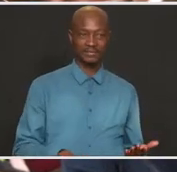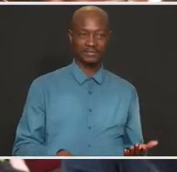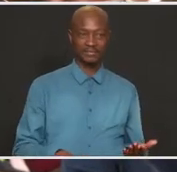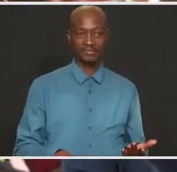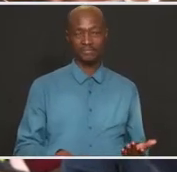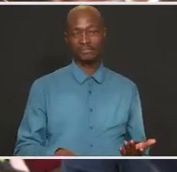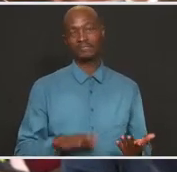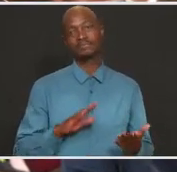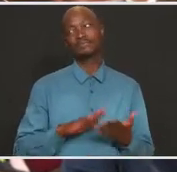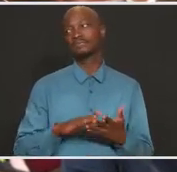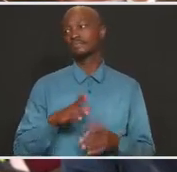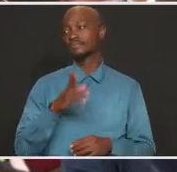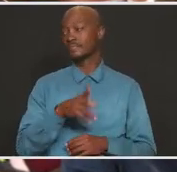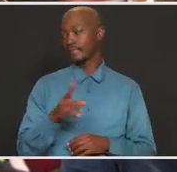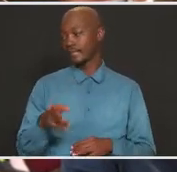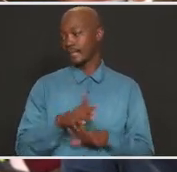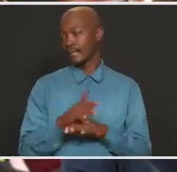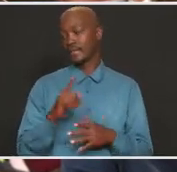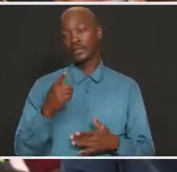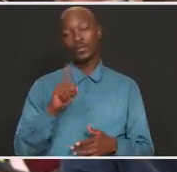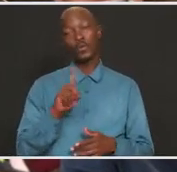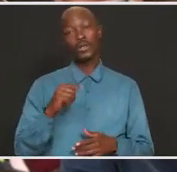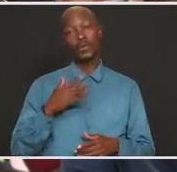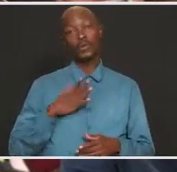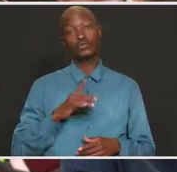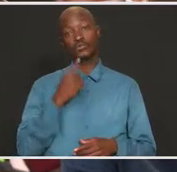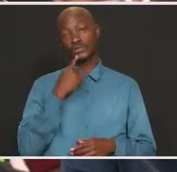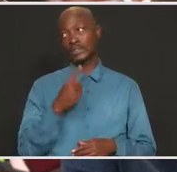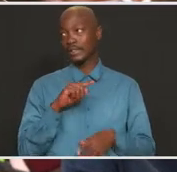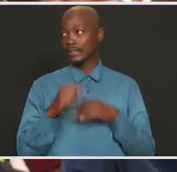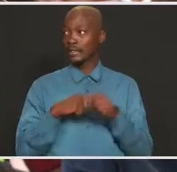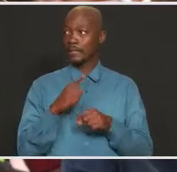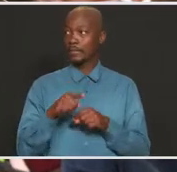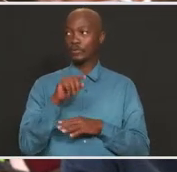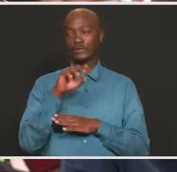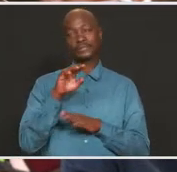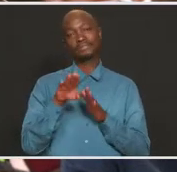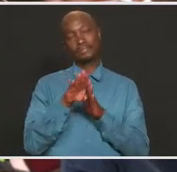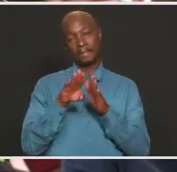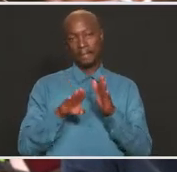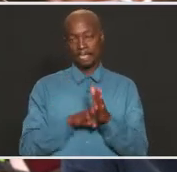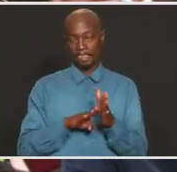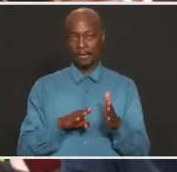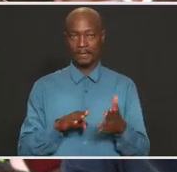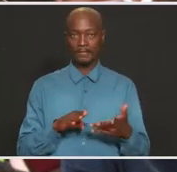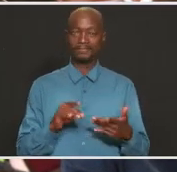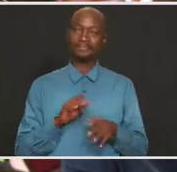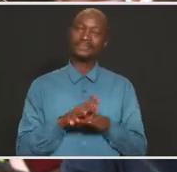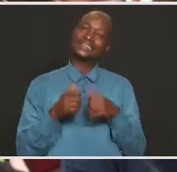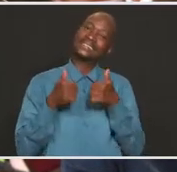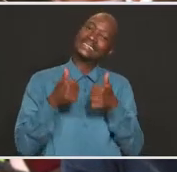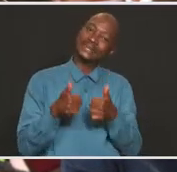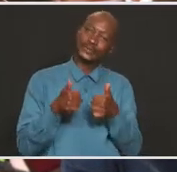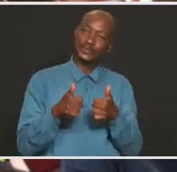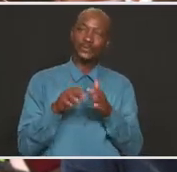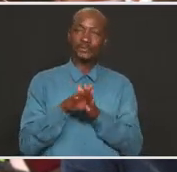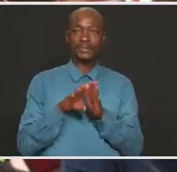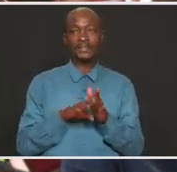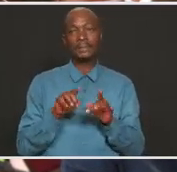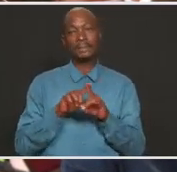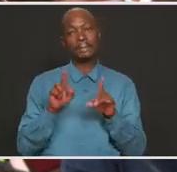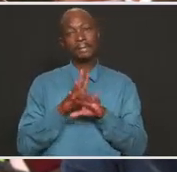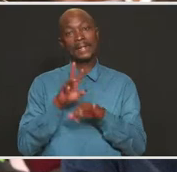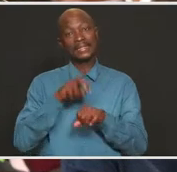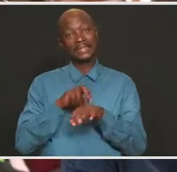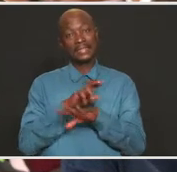and again what I would like to say in this bill uh it's a good pill but it